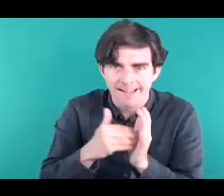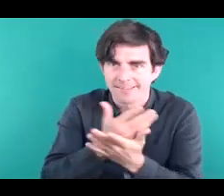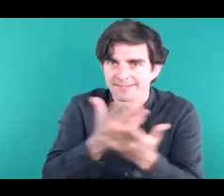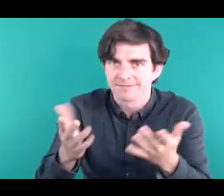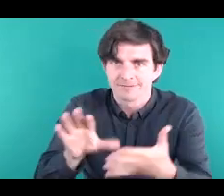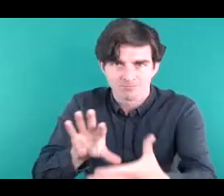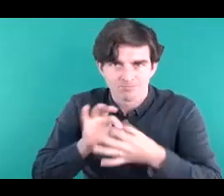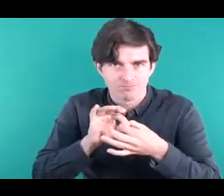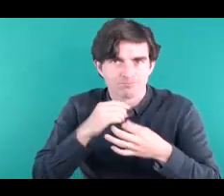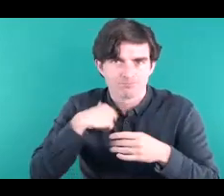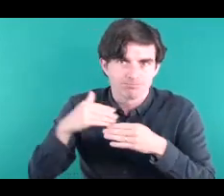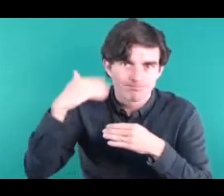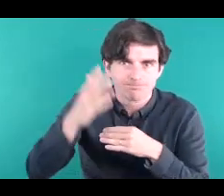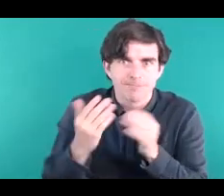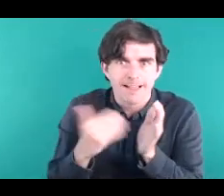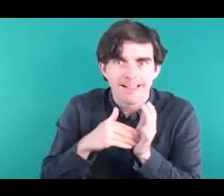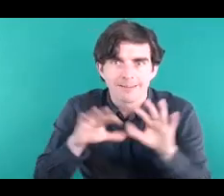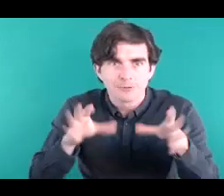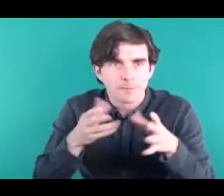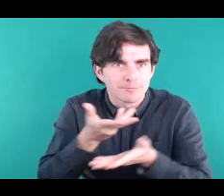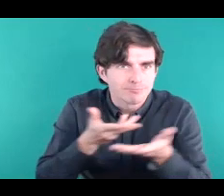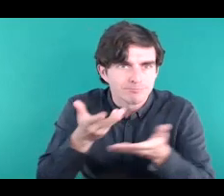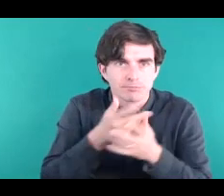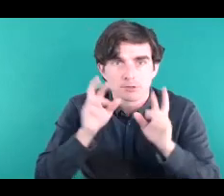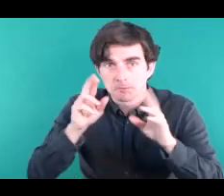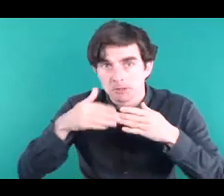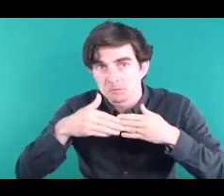updates, as Alex mentioned. But yeah, feel free to reach out